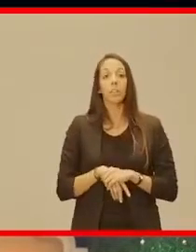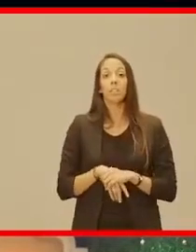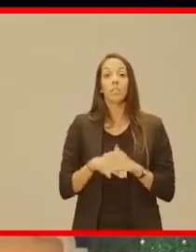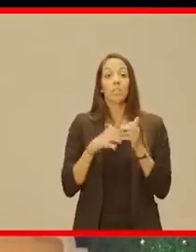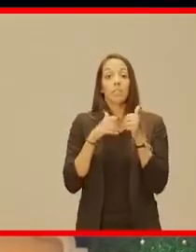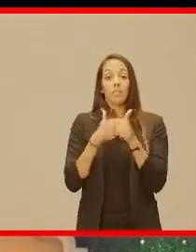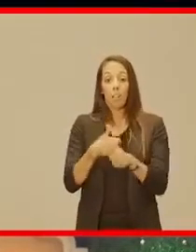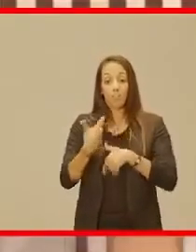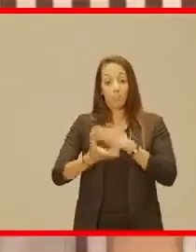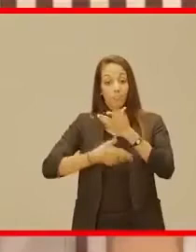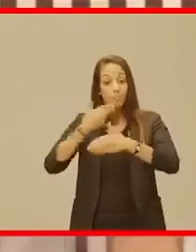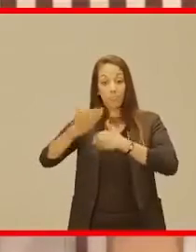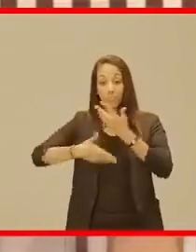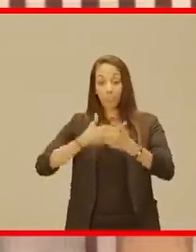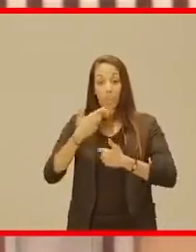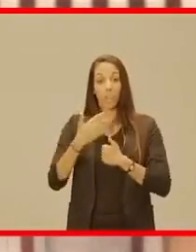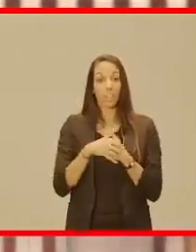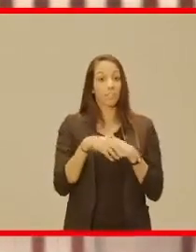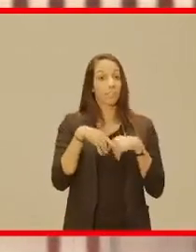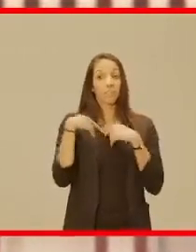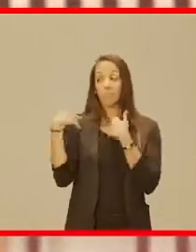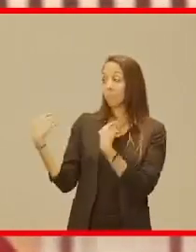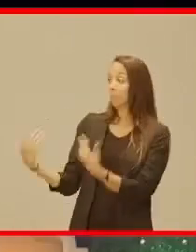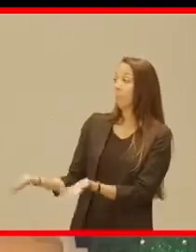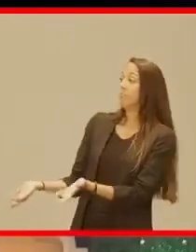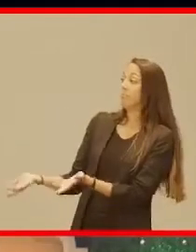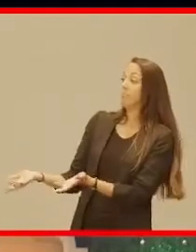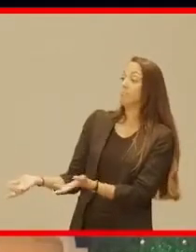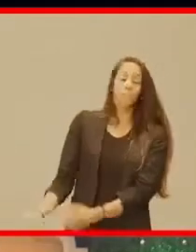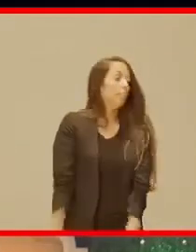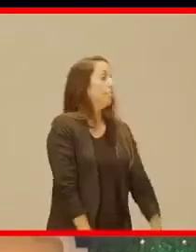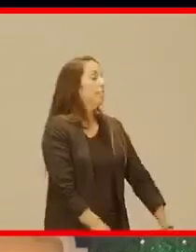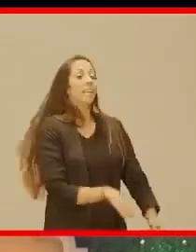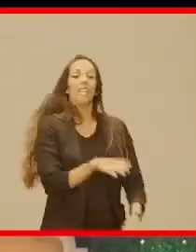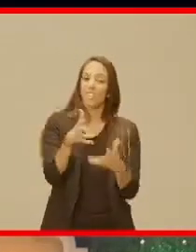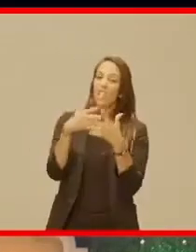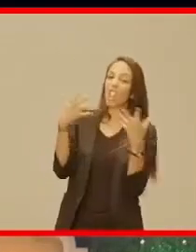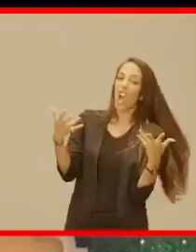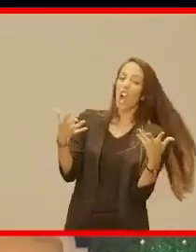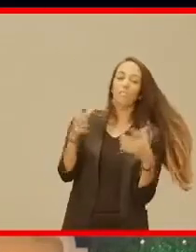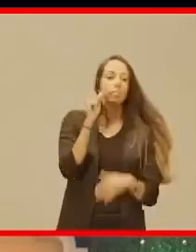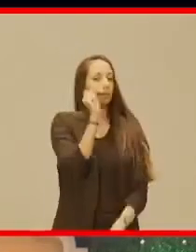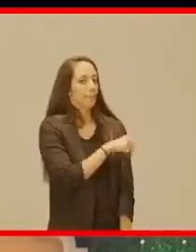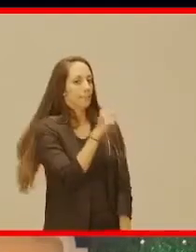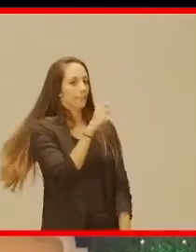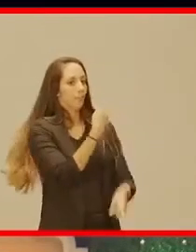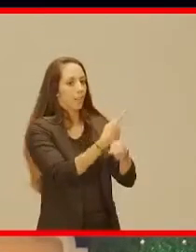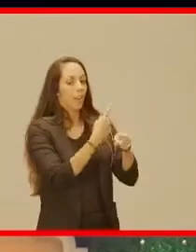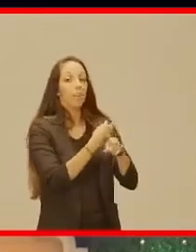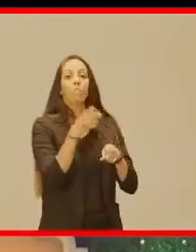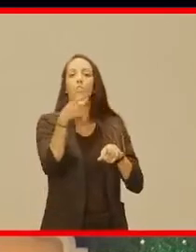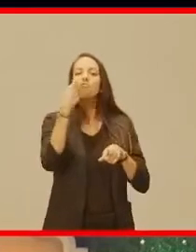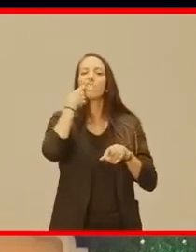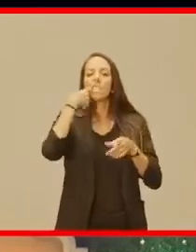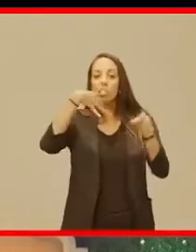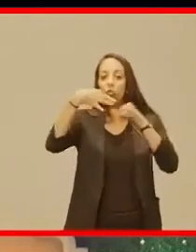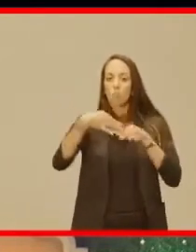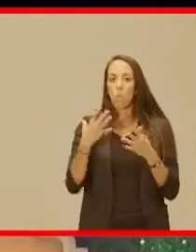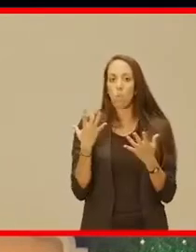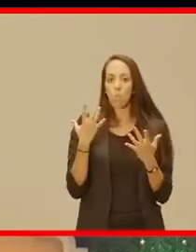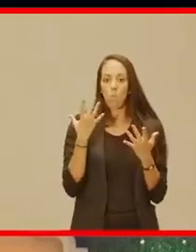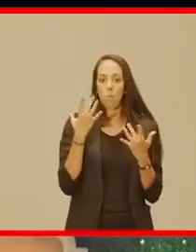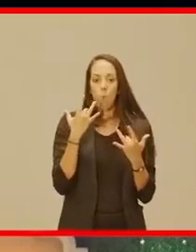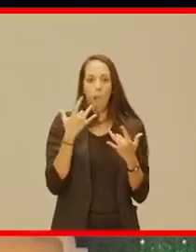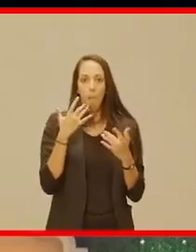along, Yeah. So there's a lot. Well, there is. What you just described is the reason that people hire lobbyists,